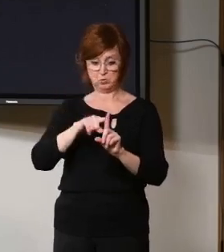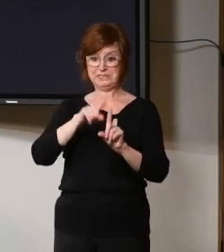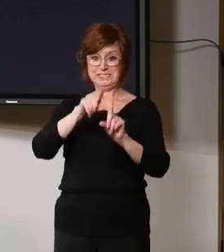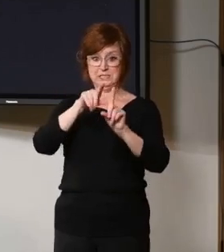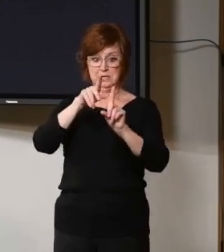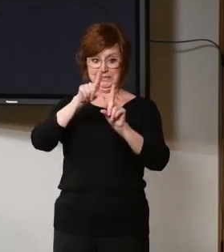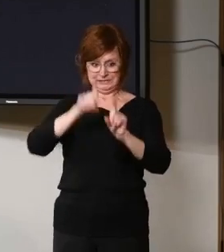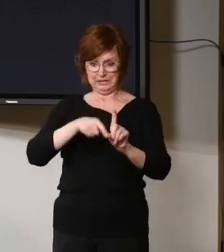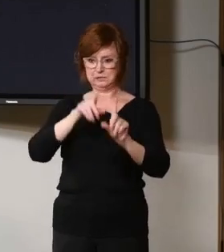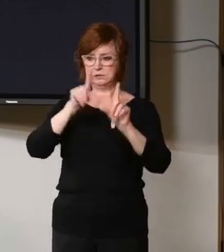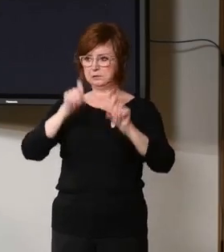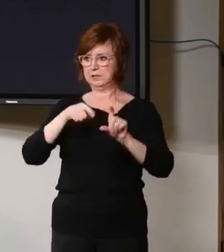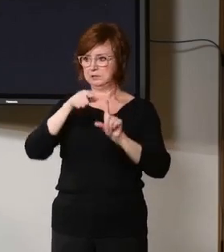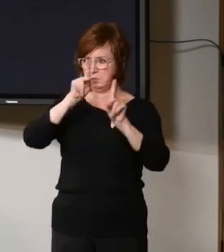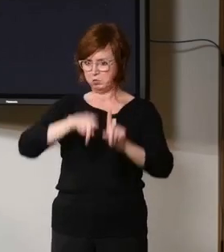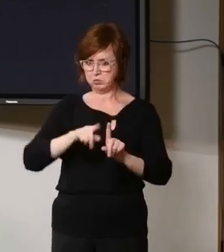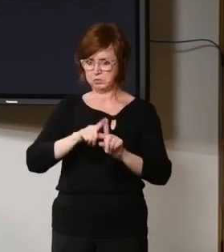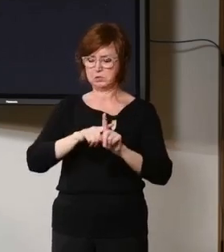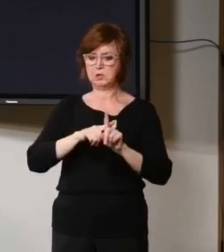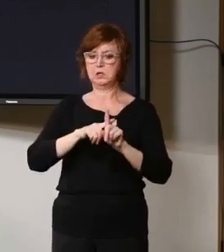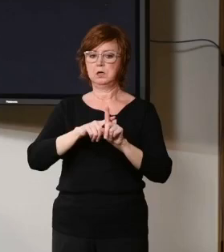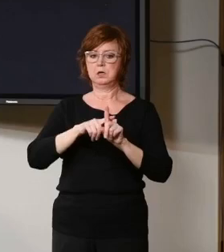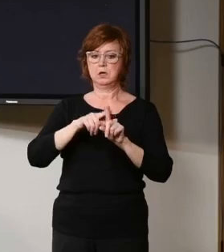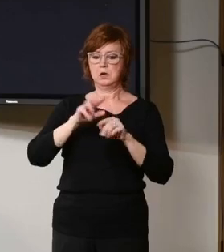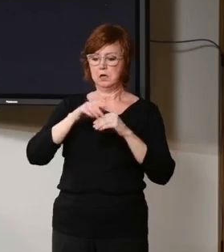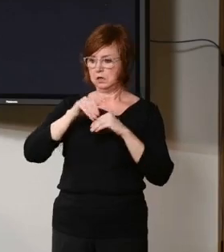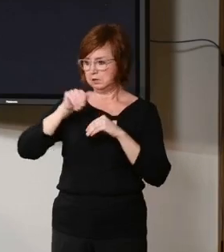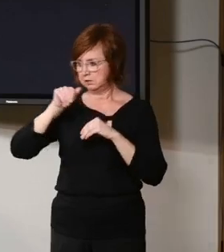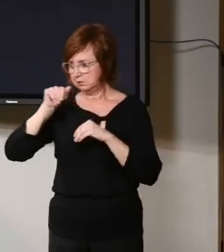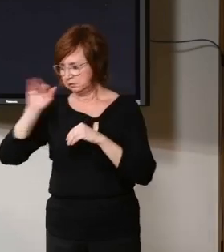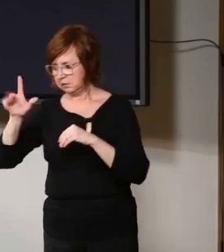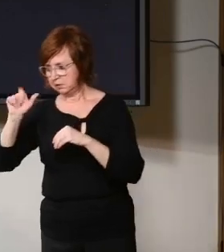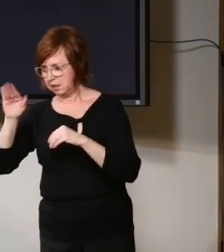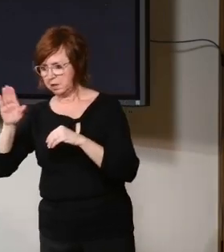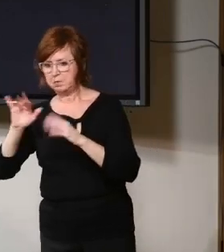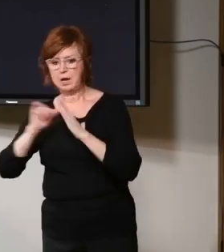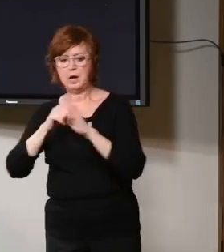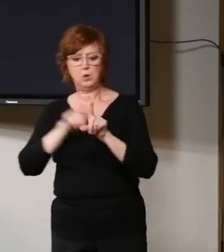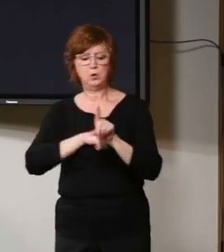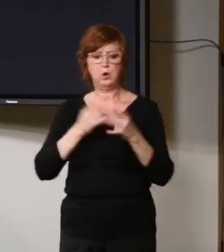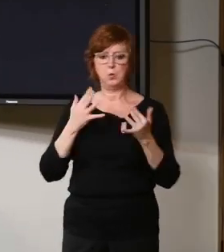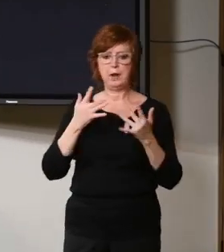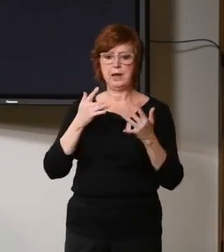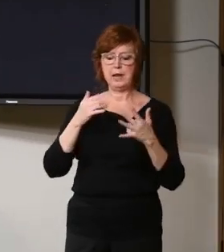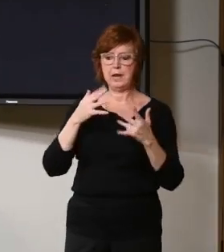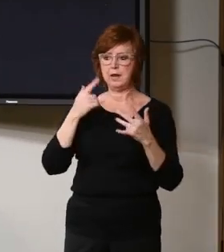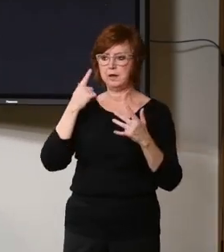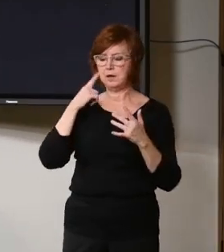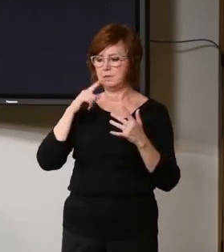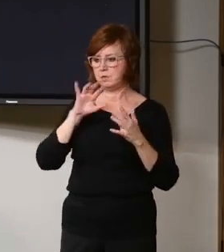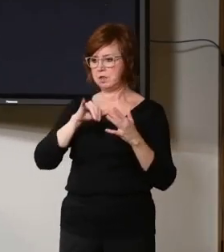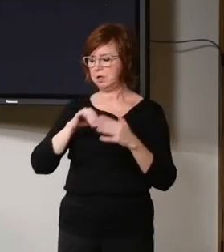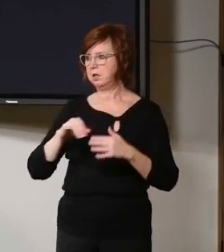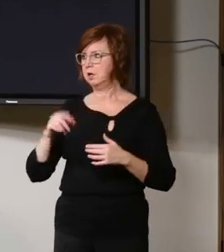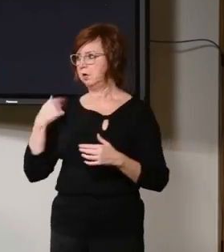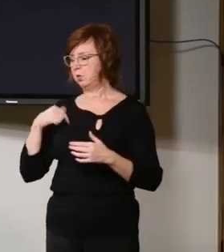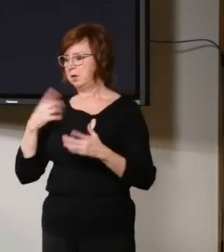back? Yes. So we are trying to fast-track testing for essential workers, including healthcare